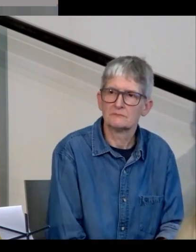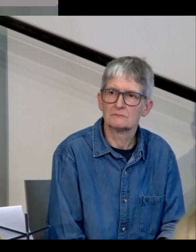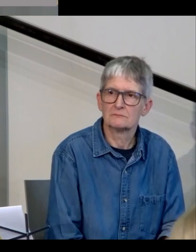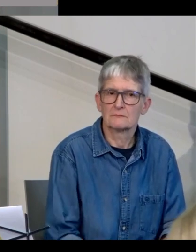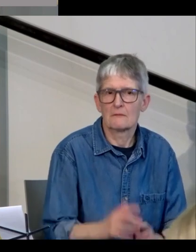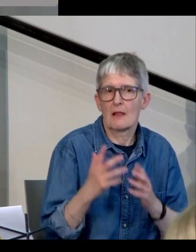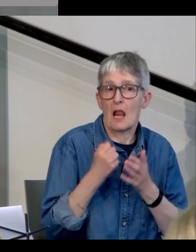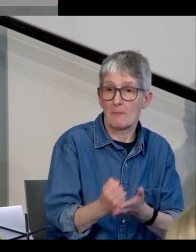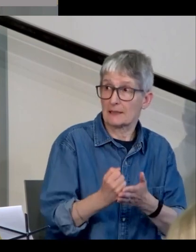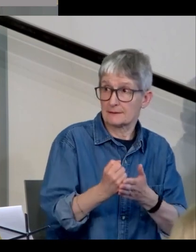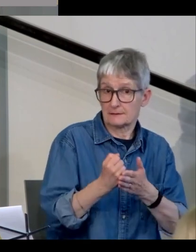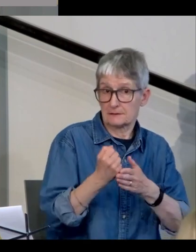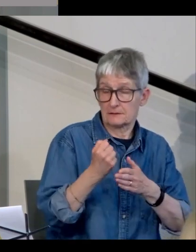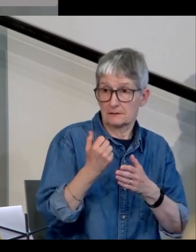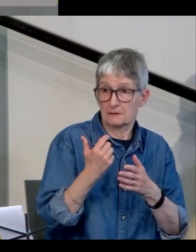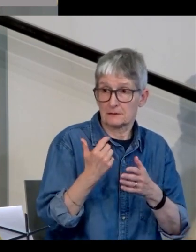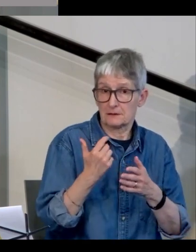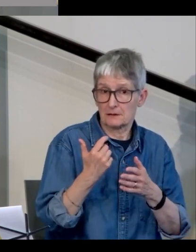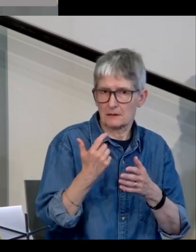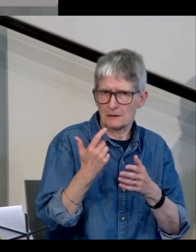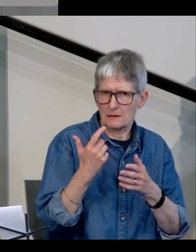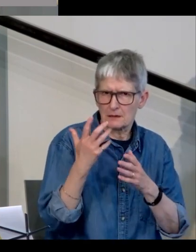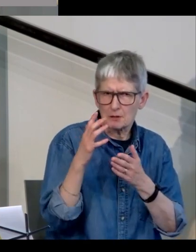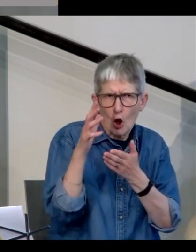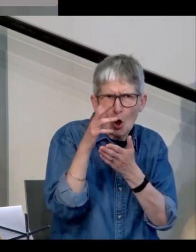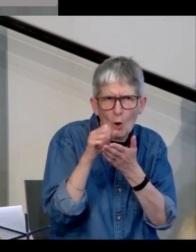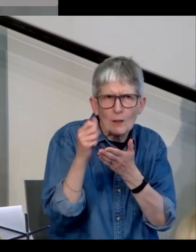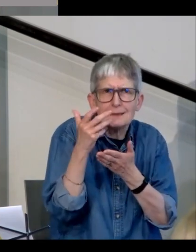Help us, Lord, in this time, this holy moment,